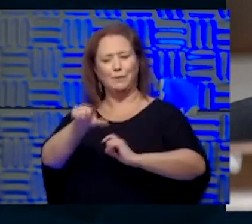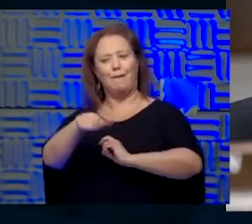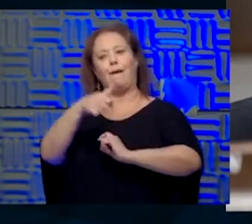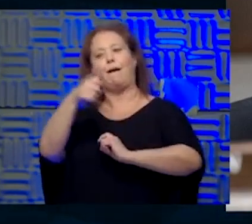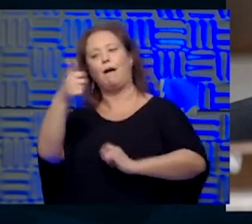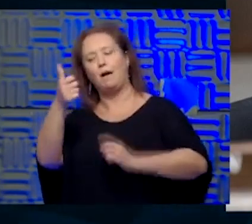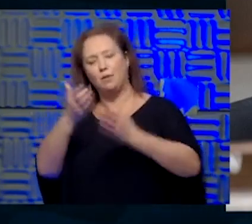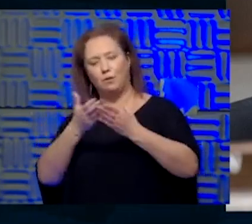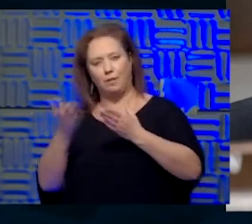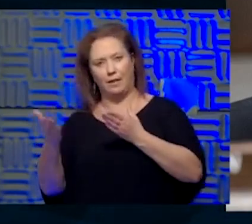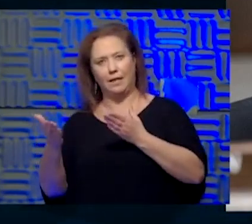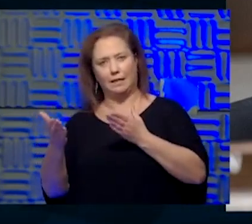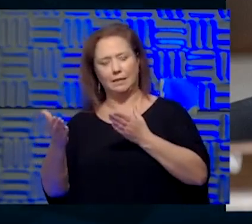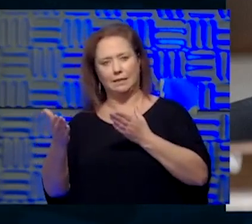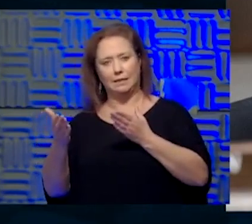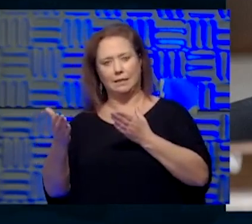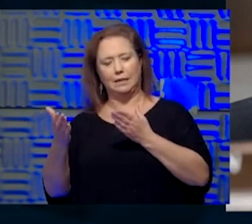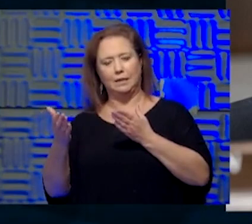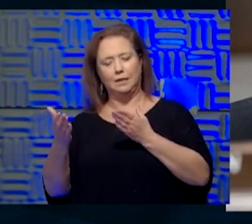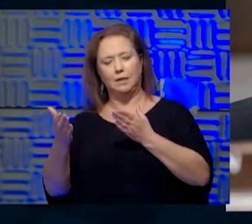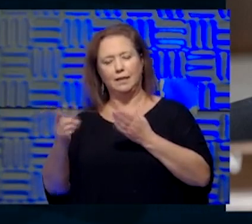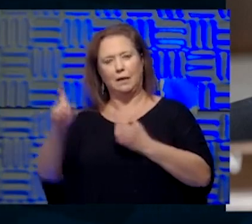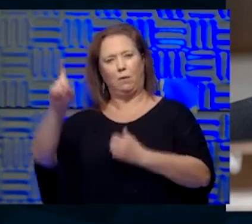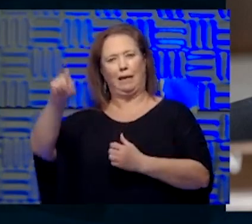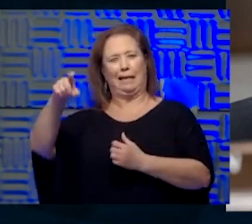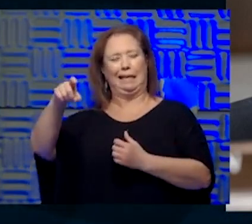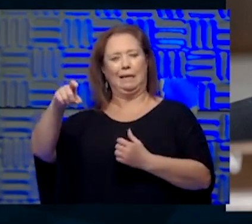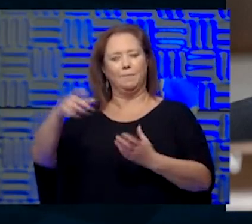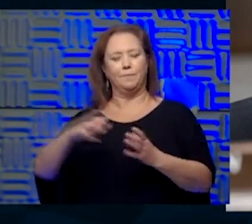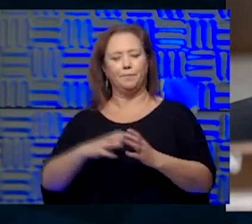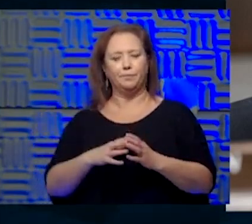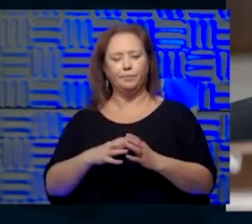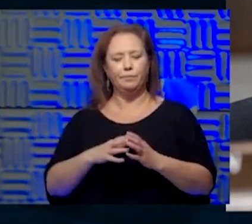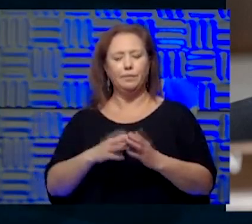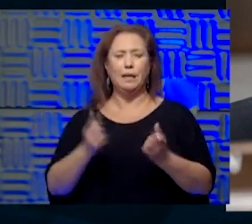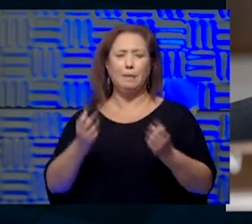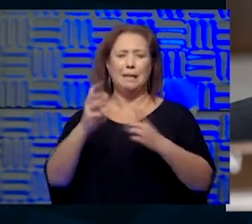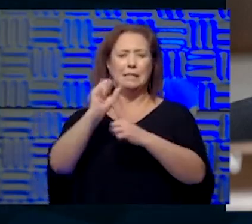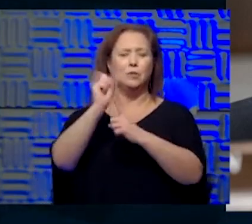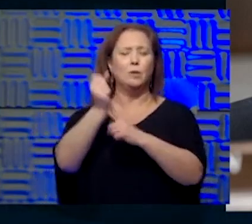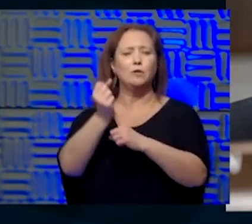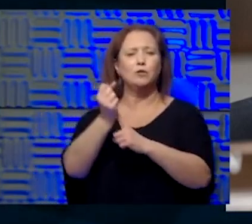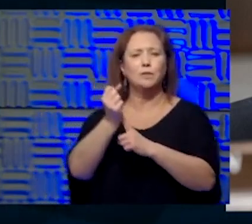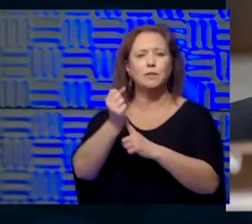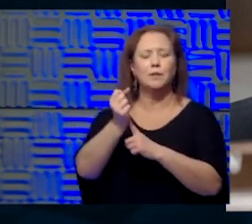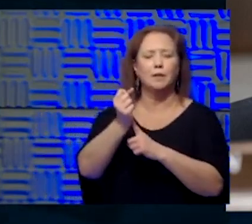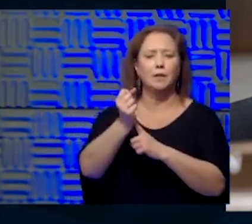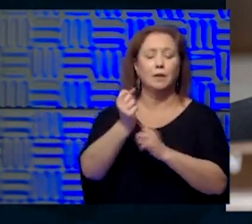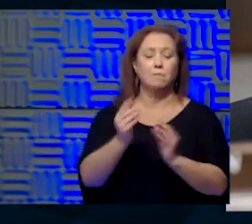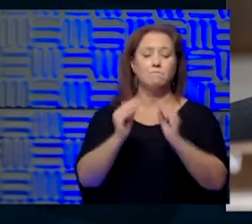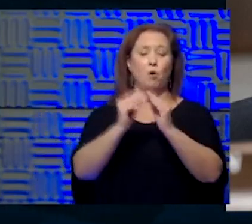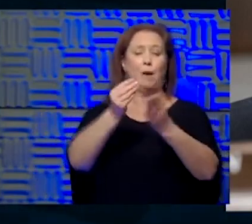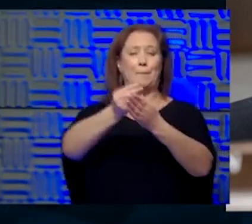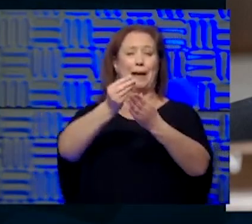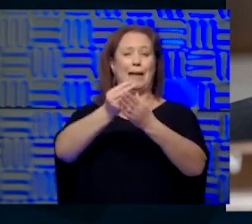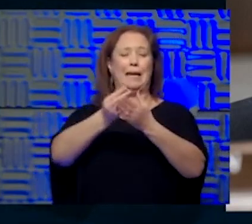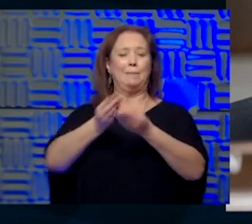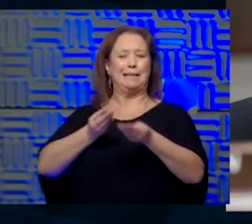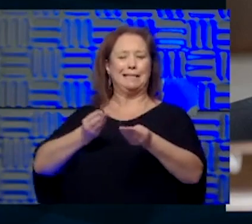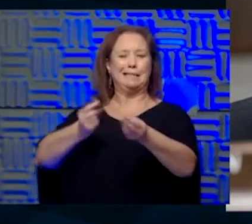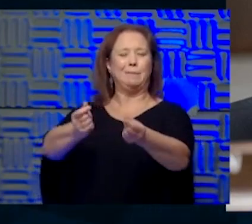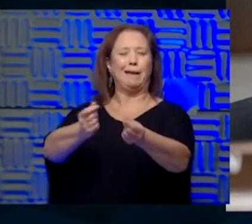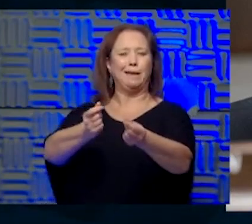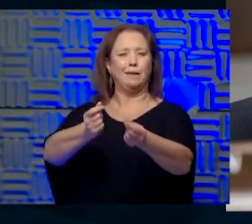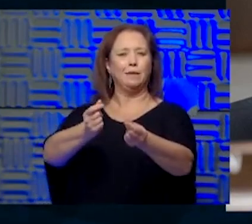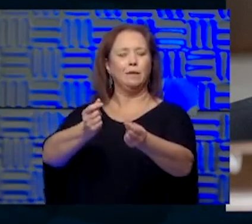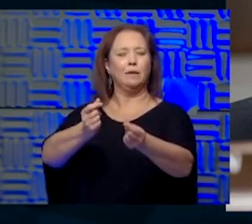that may be in many circumstances may be more money than can be spent exactly on